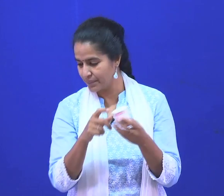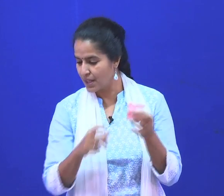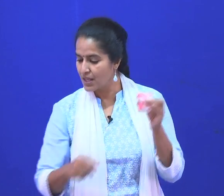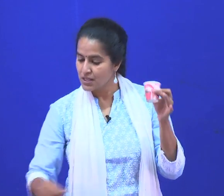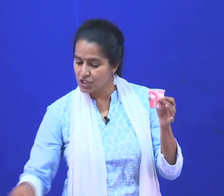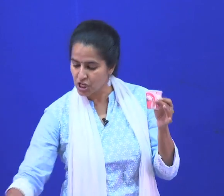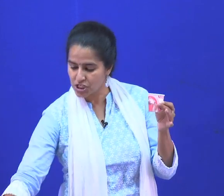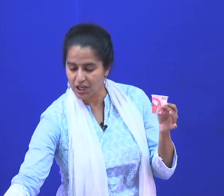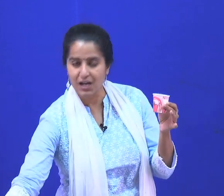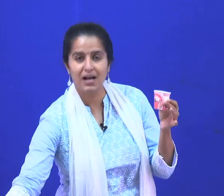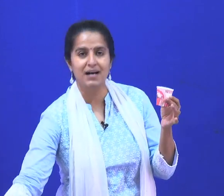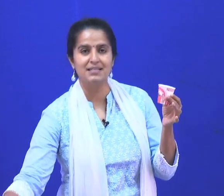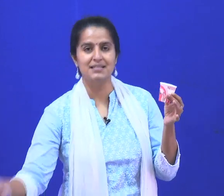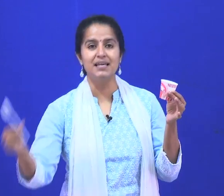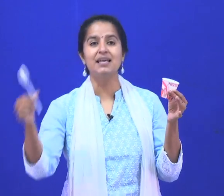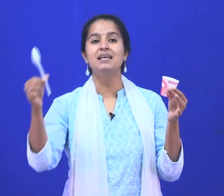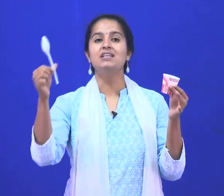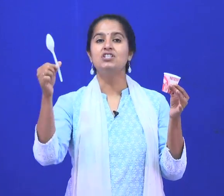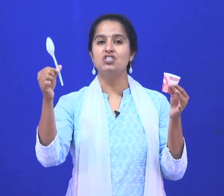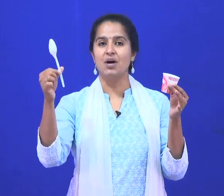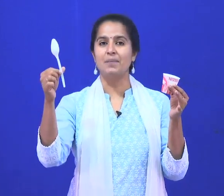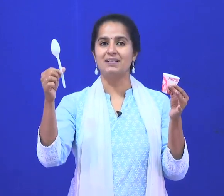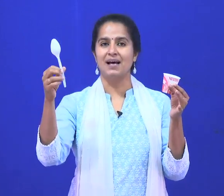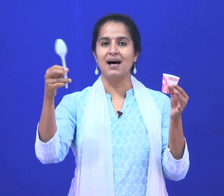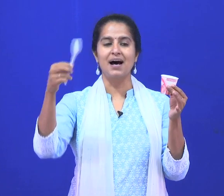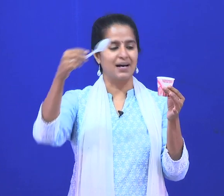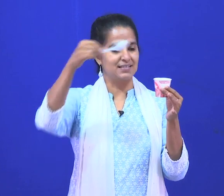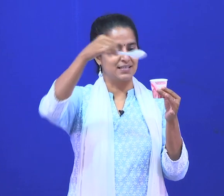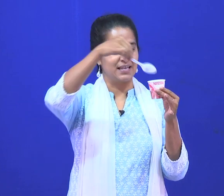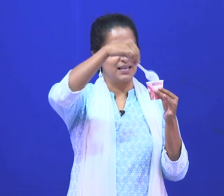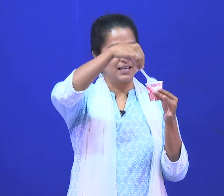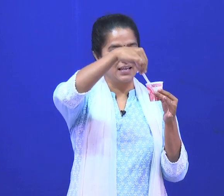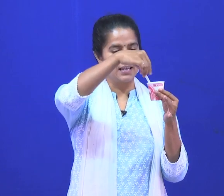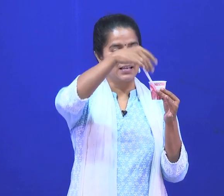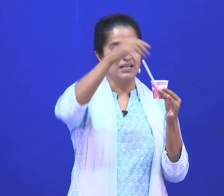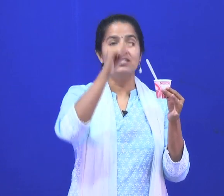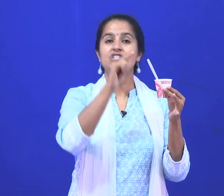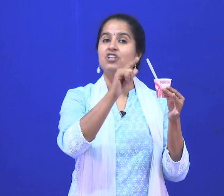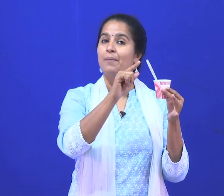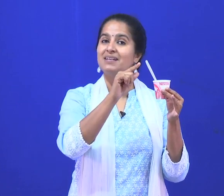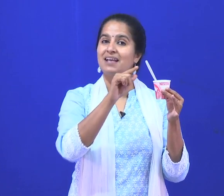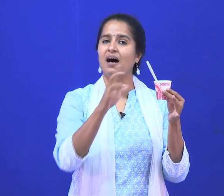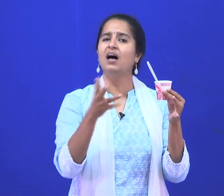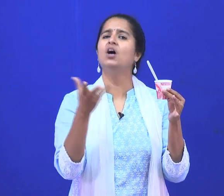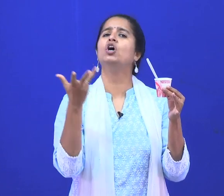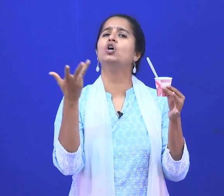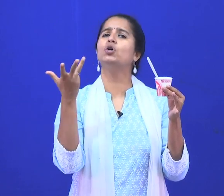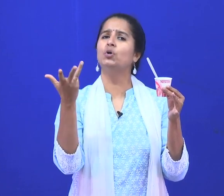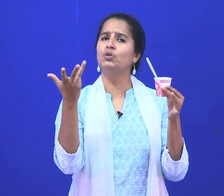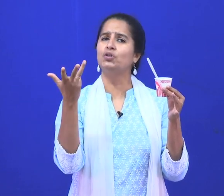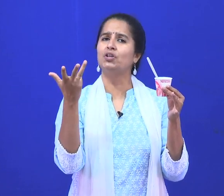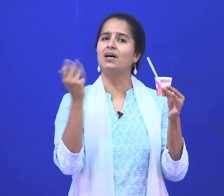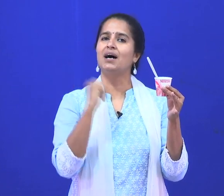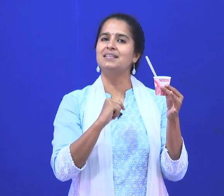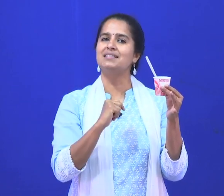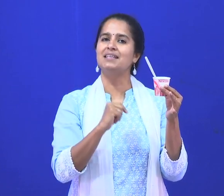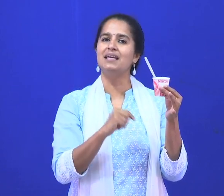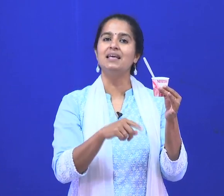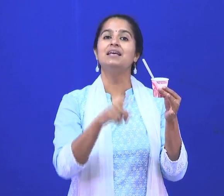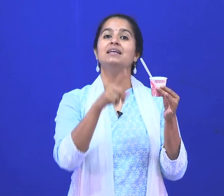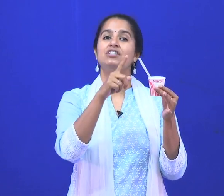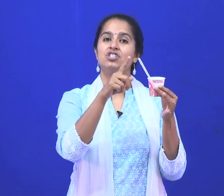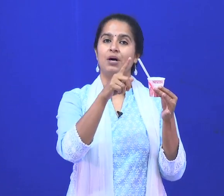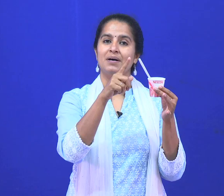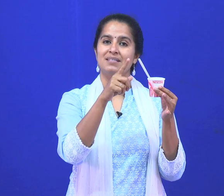asti, chashakaha asti, chamasaha asti, chamasaha kutra